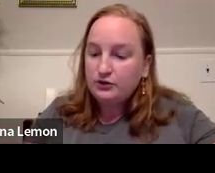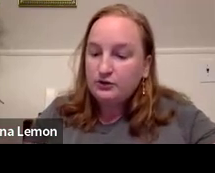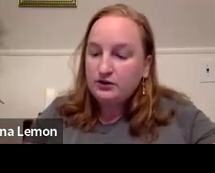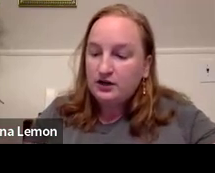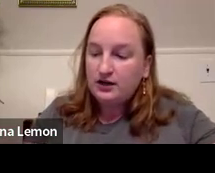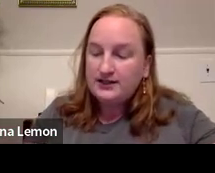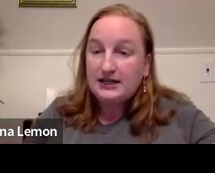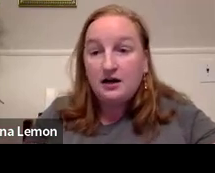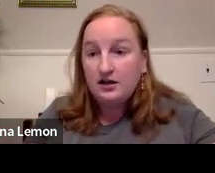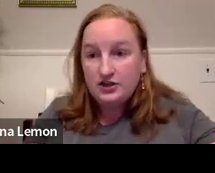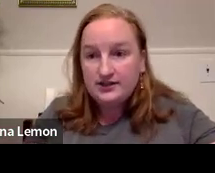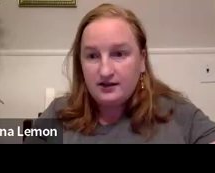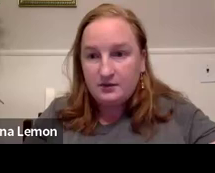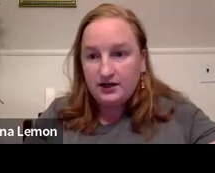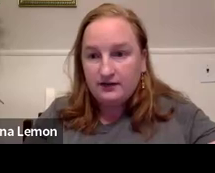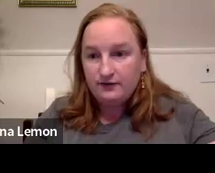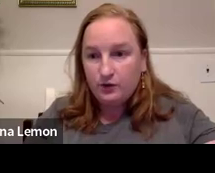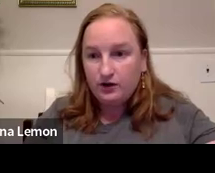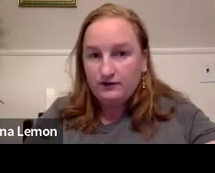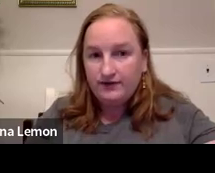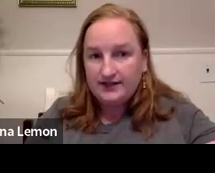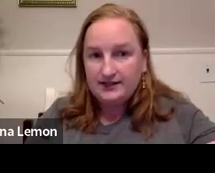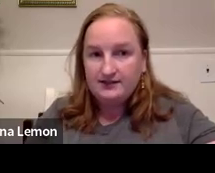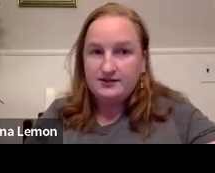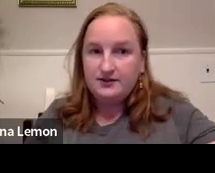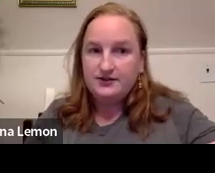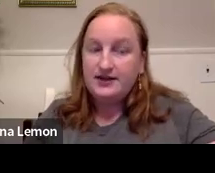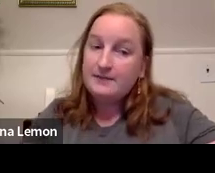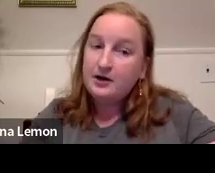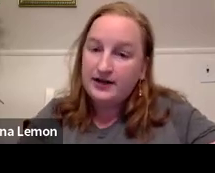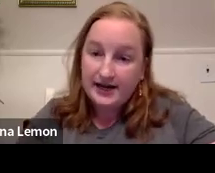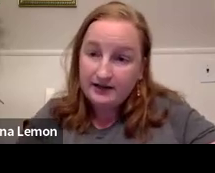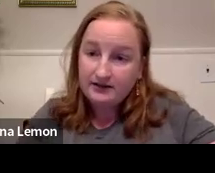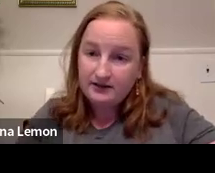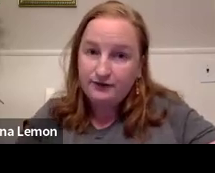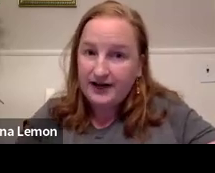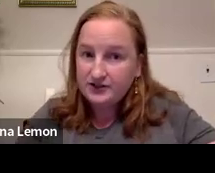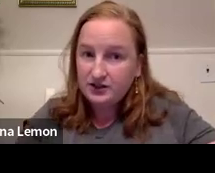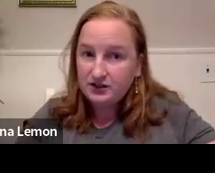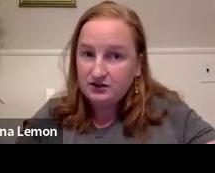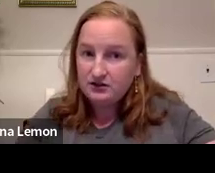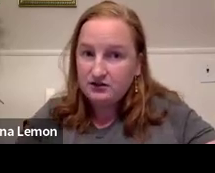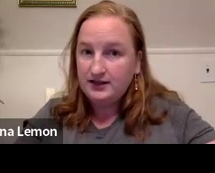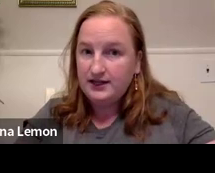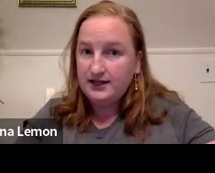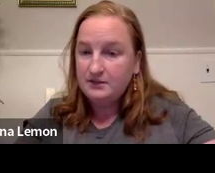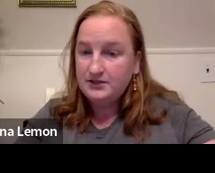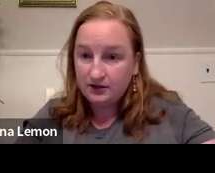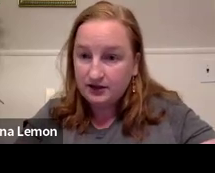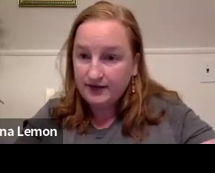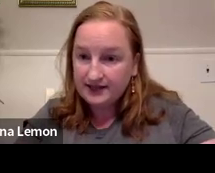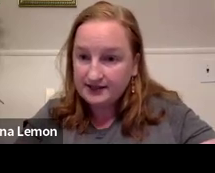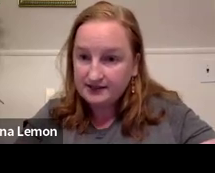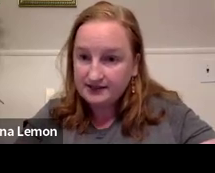currently 2 technologies on the market for vaccines. There's the mRNA, the Pfizer